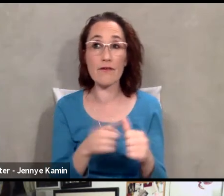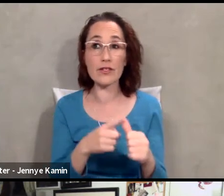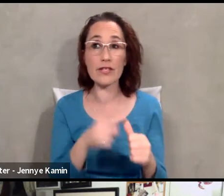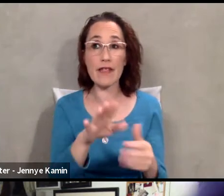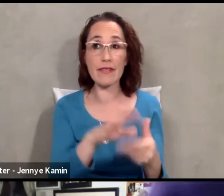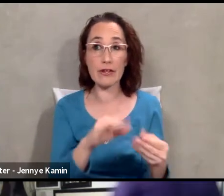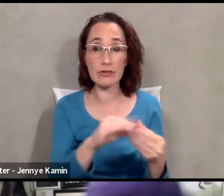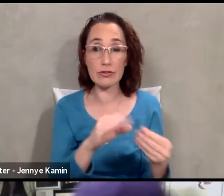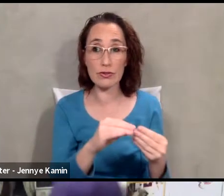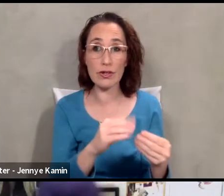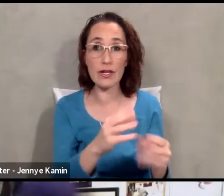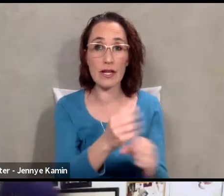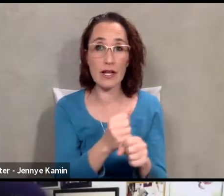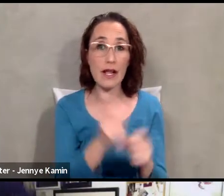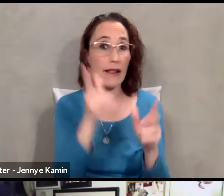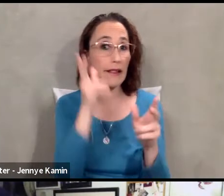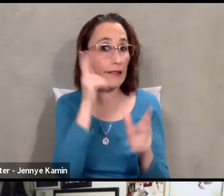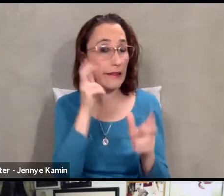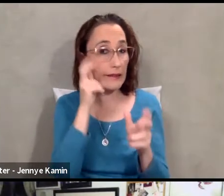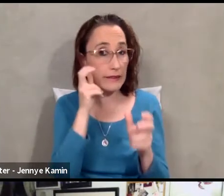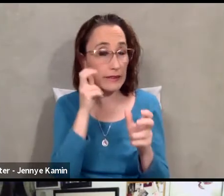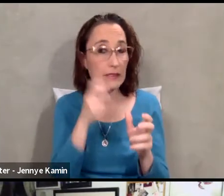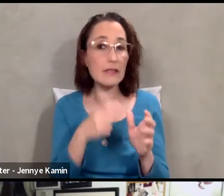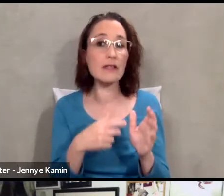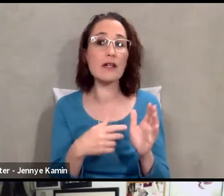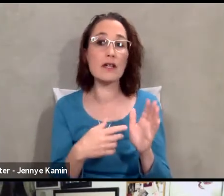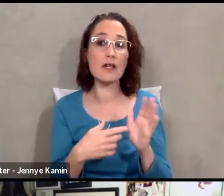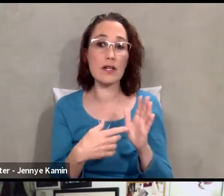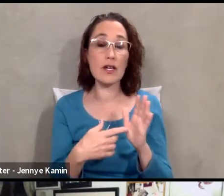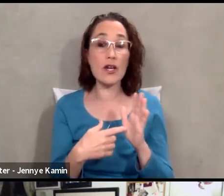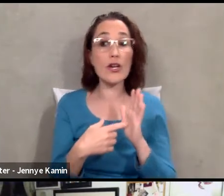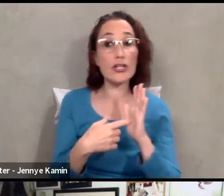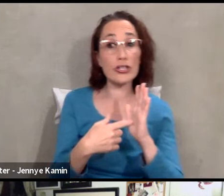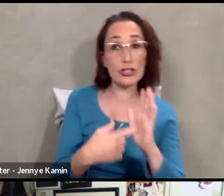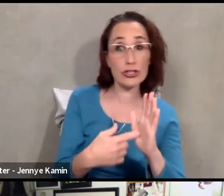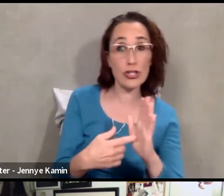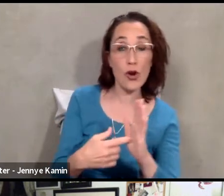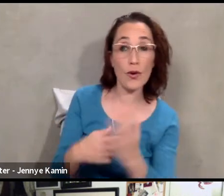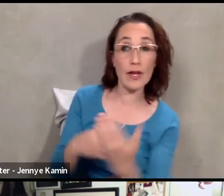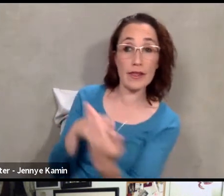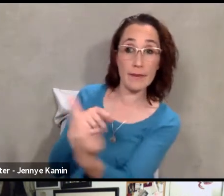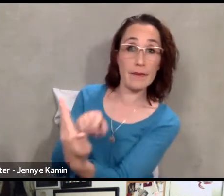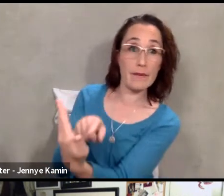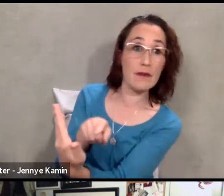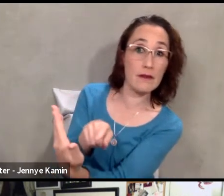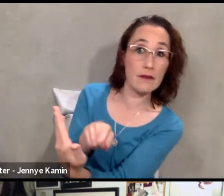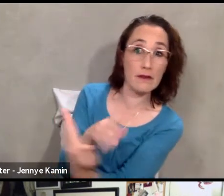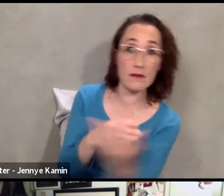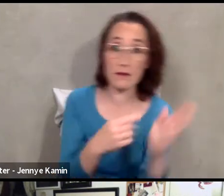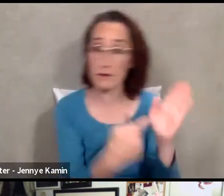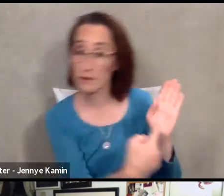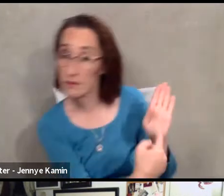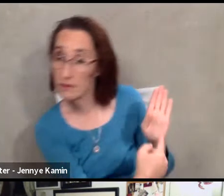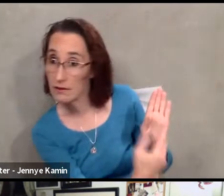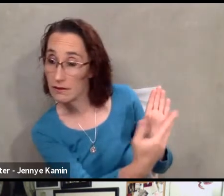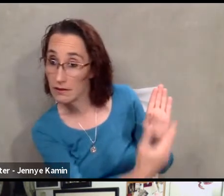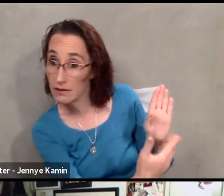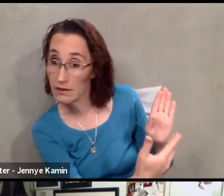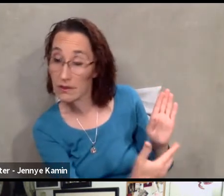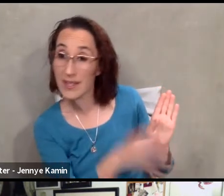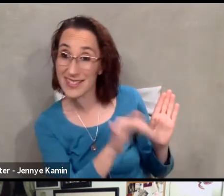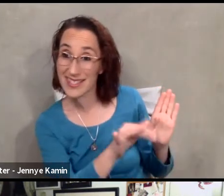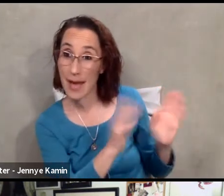by bit, really listening, showing them the image as we crept along. Does this comport with your own